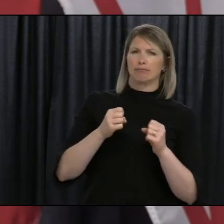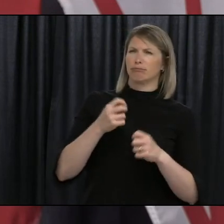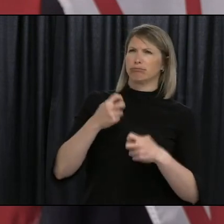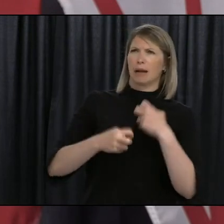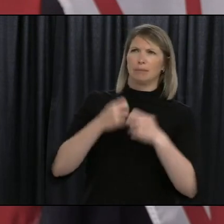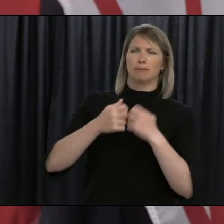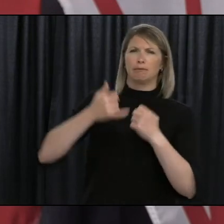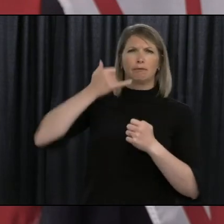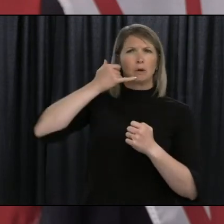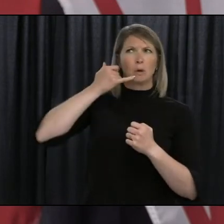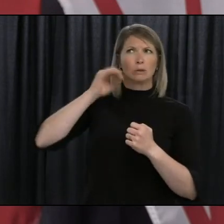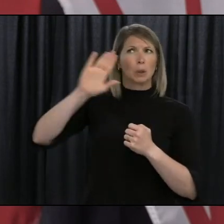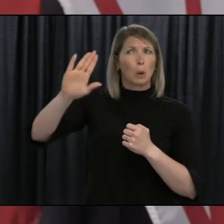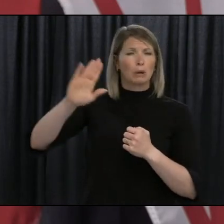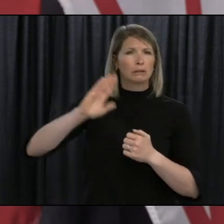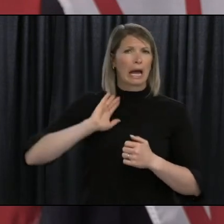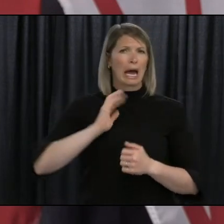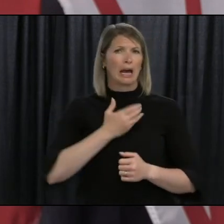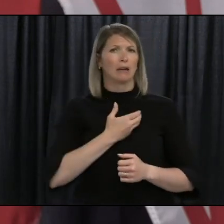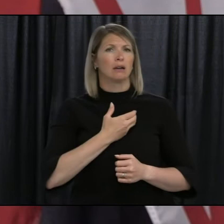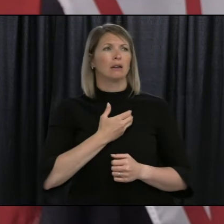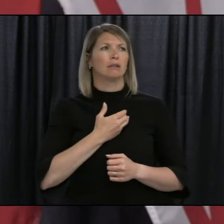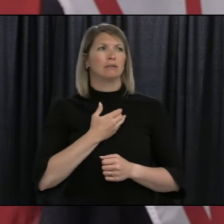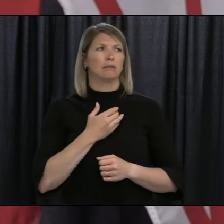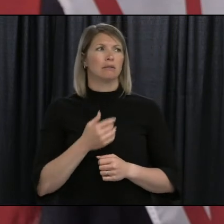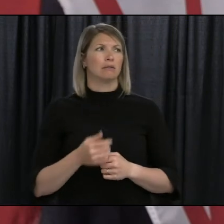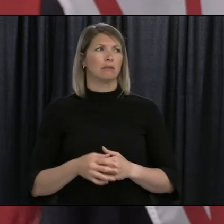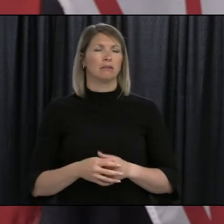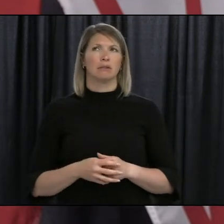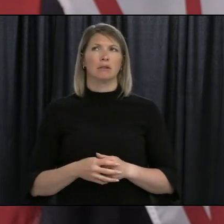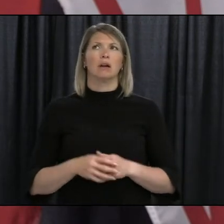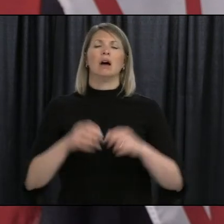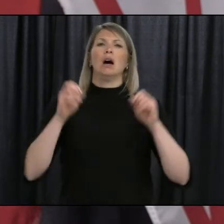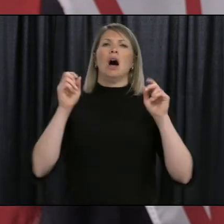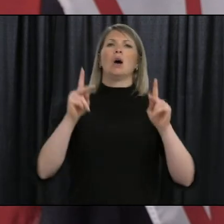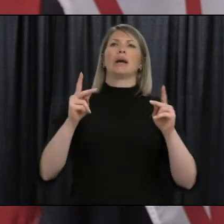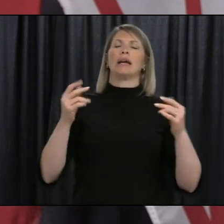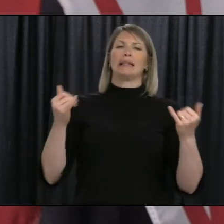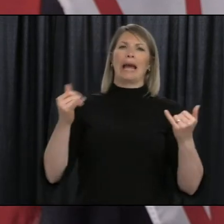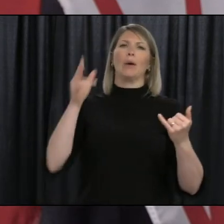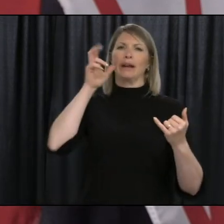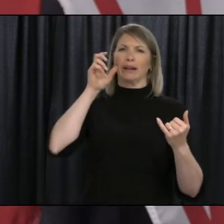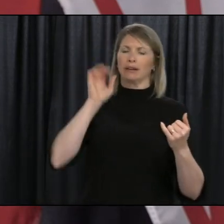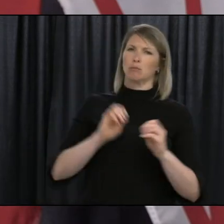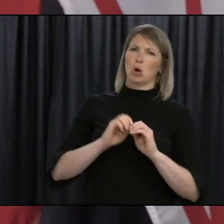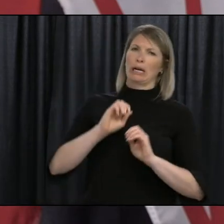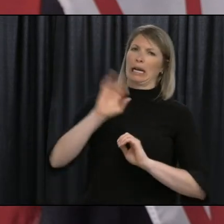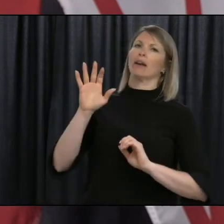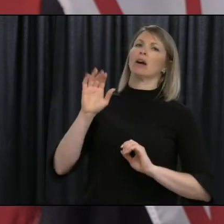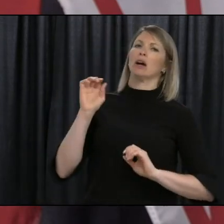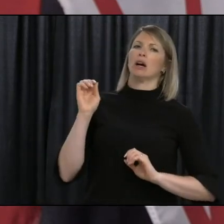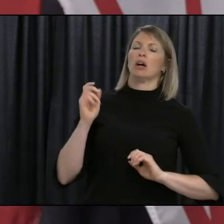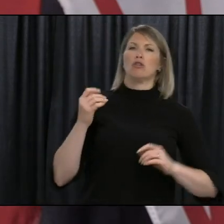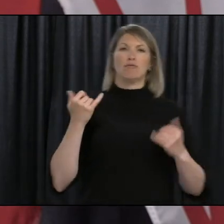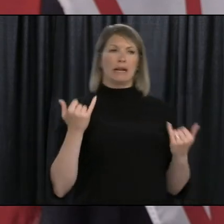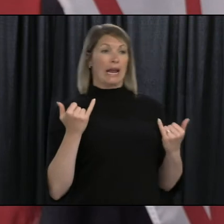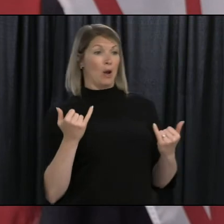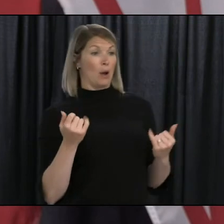I'm not sure. Okay, and just if once everything is back to normal, is it just everyone goes